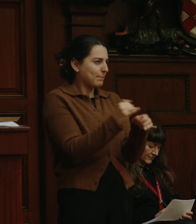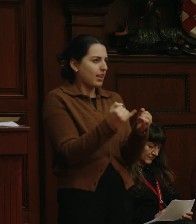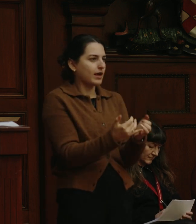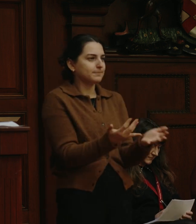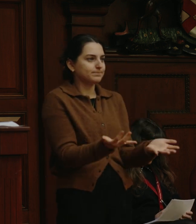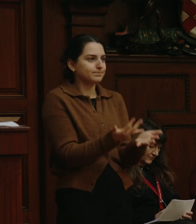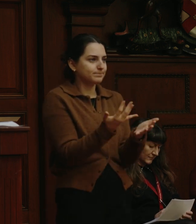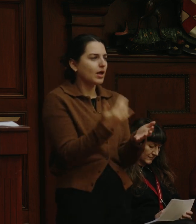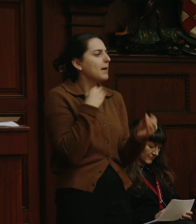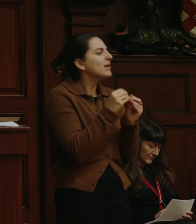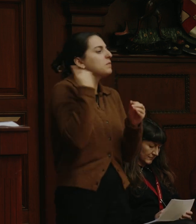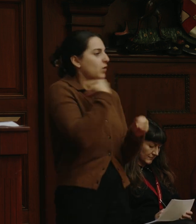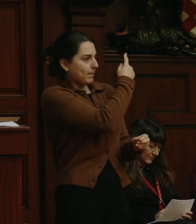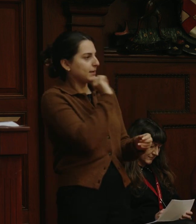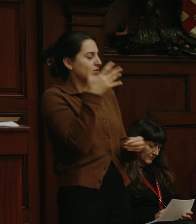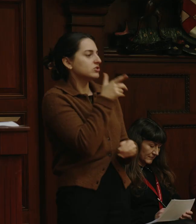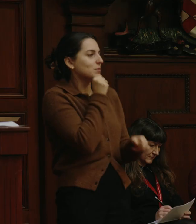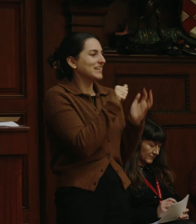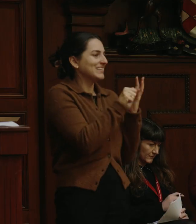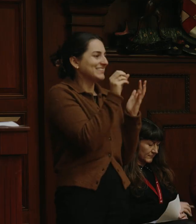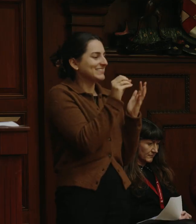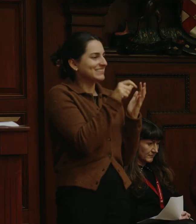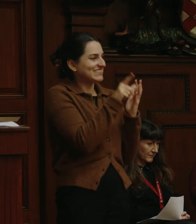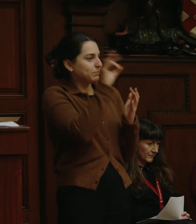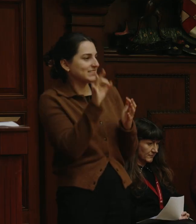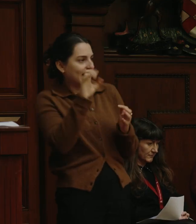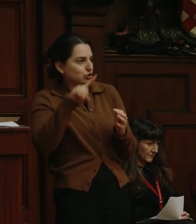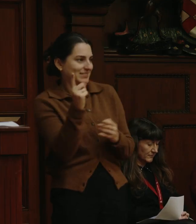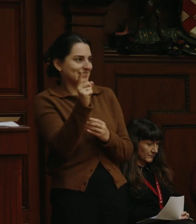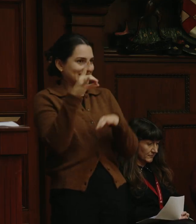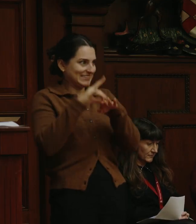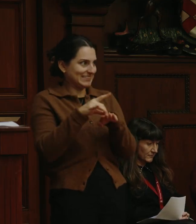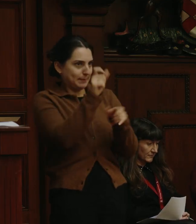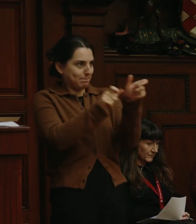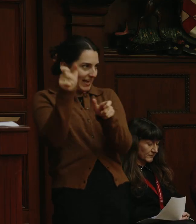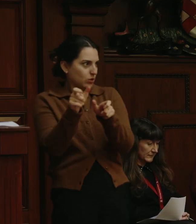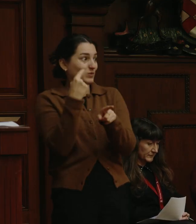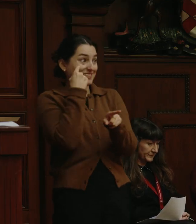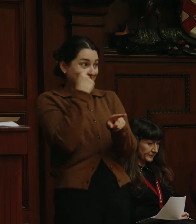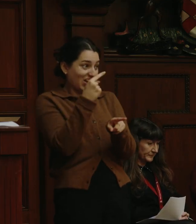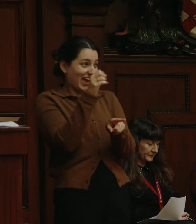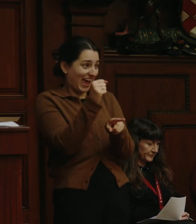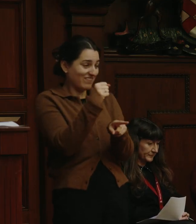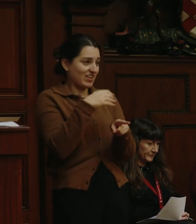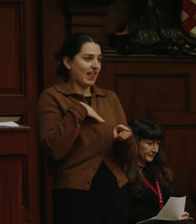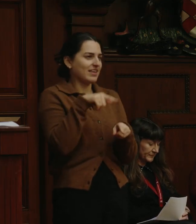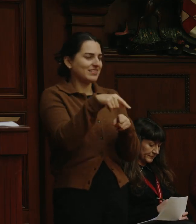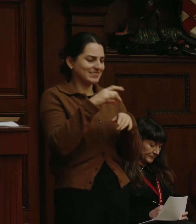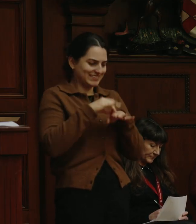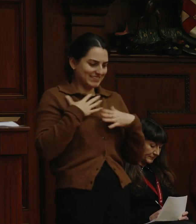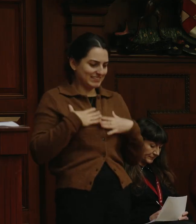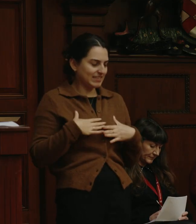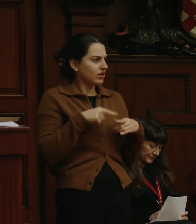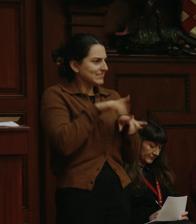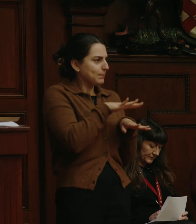as I mentioned there earlier, it's 60 to 70% of Sjögren's disease patients. We see anti-Rho in about 30% of